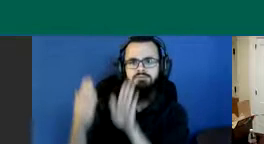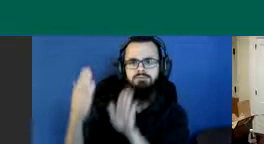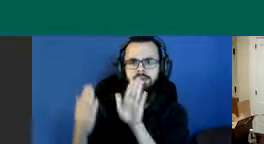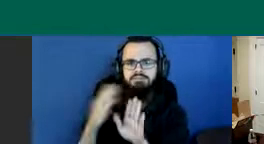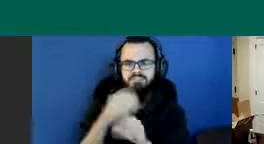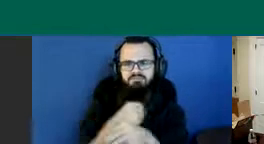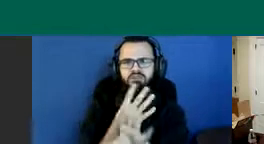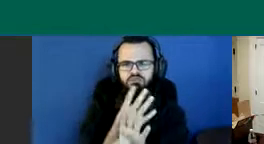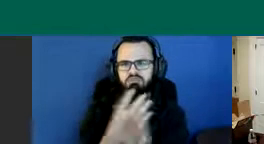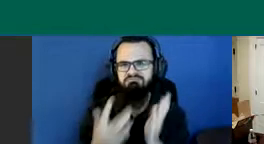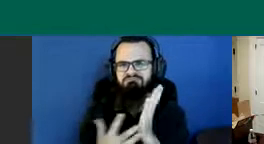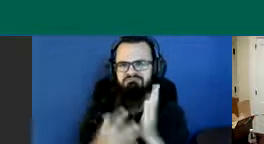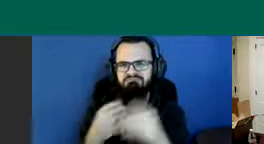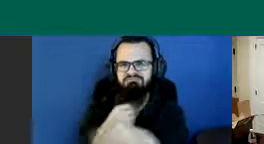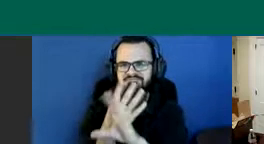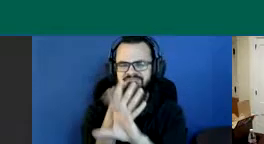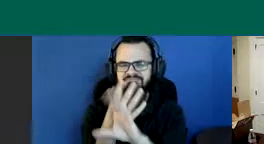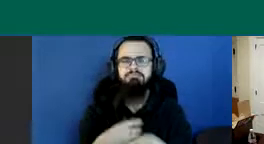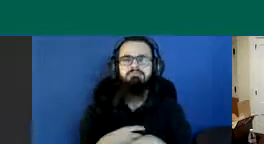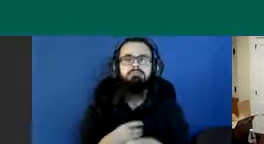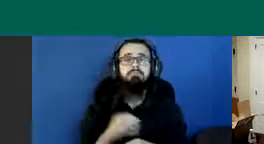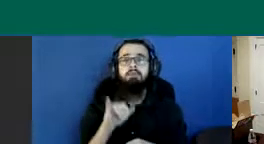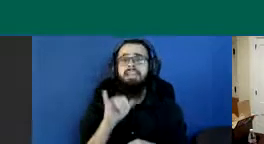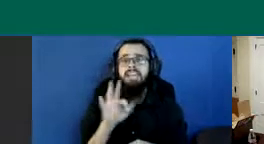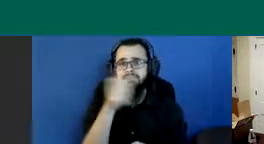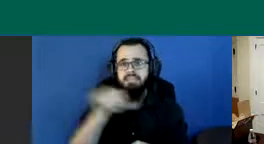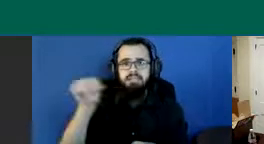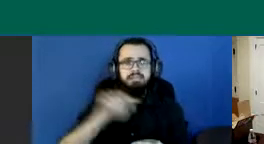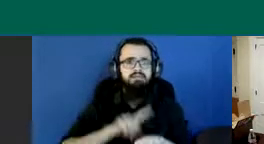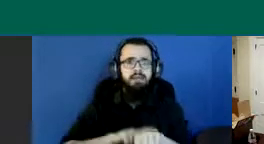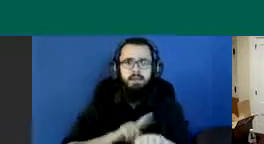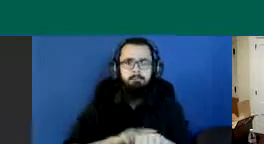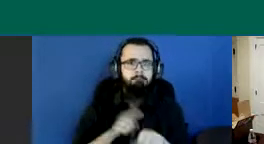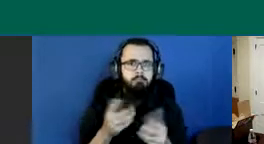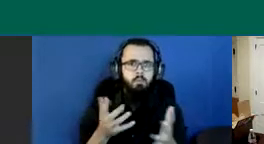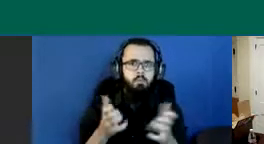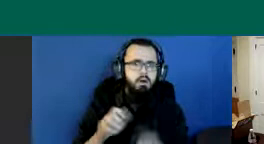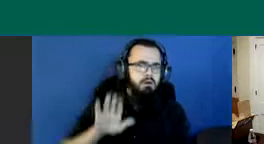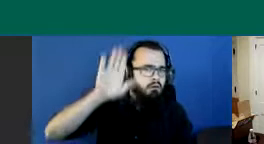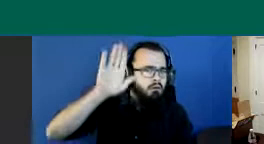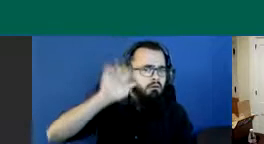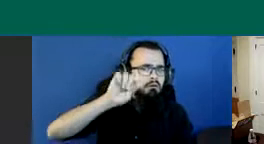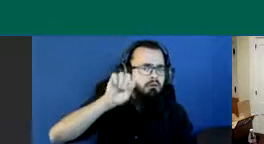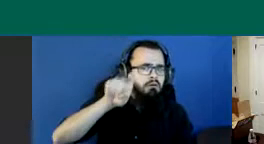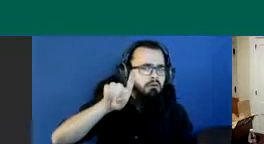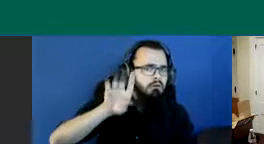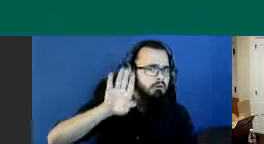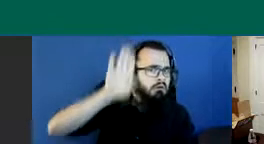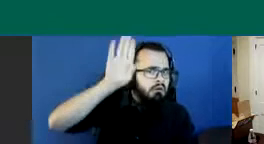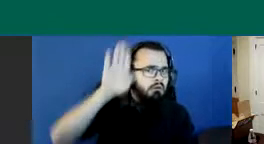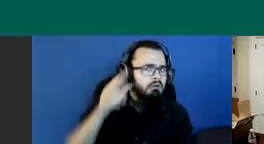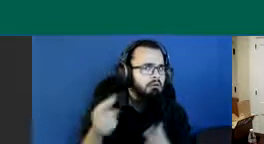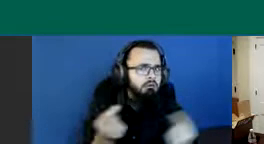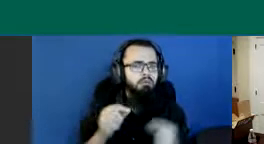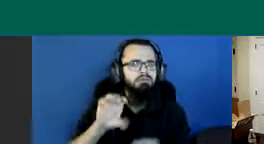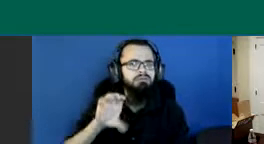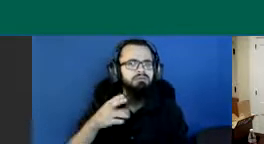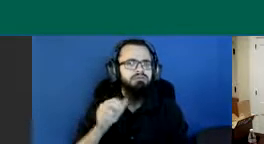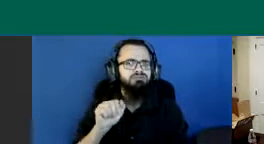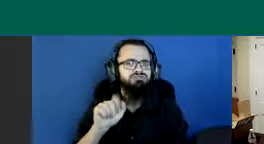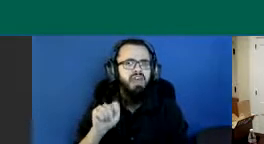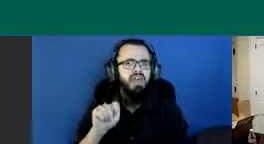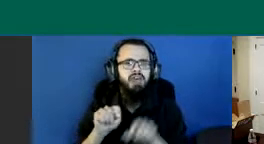time. At any point throughout the presentation, as well as the Q&A period, you can drop things in the chat. We've